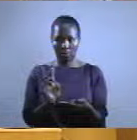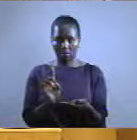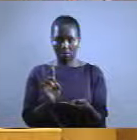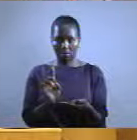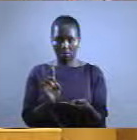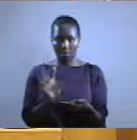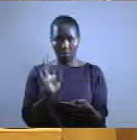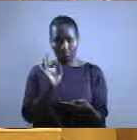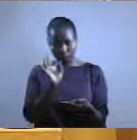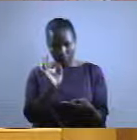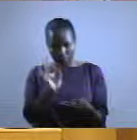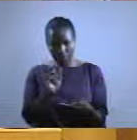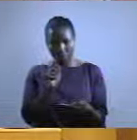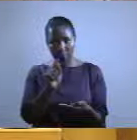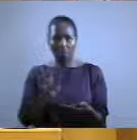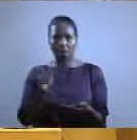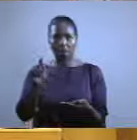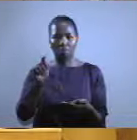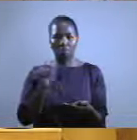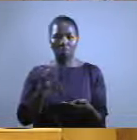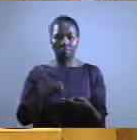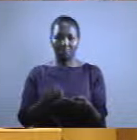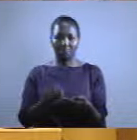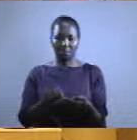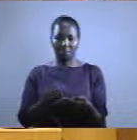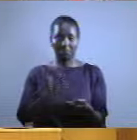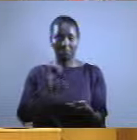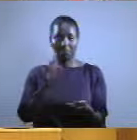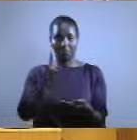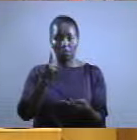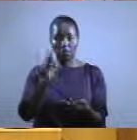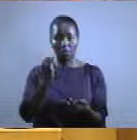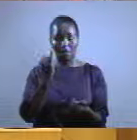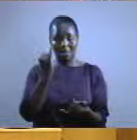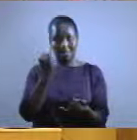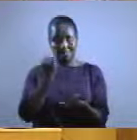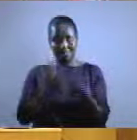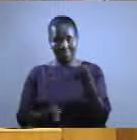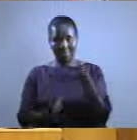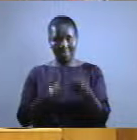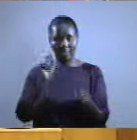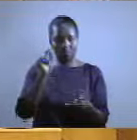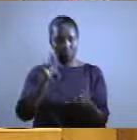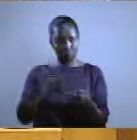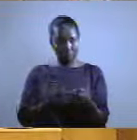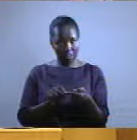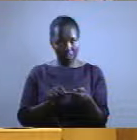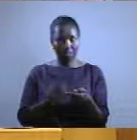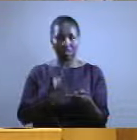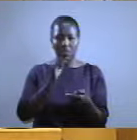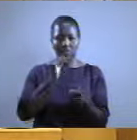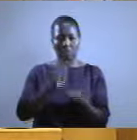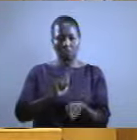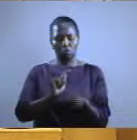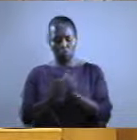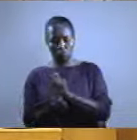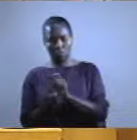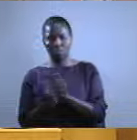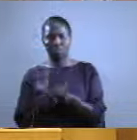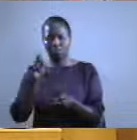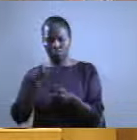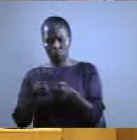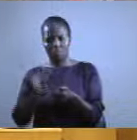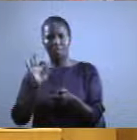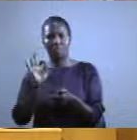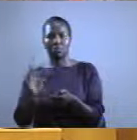a correct button. If a member presses the wrong button, the member may thereafter press the correct